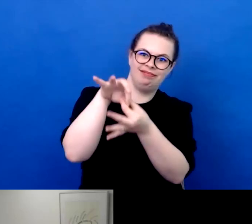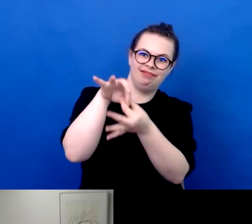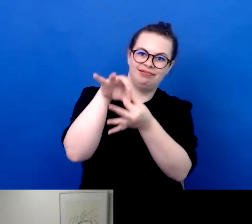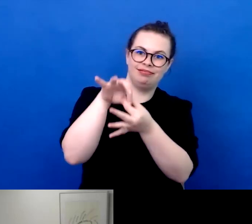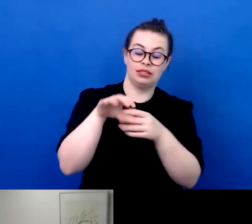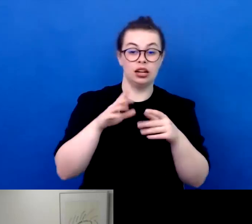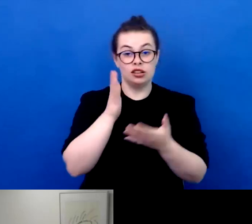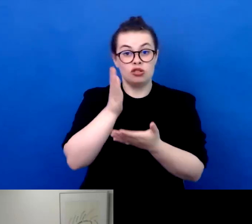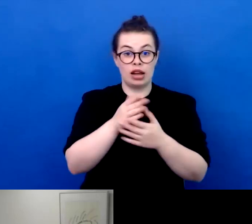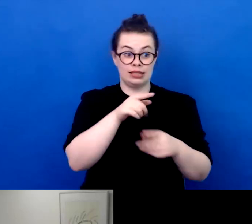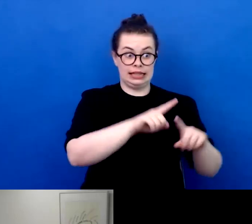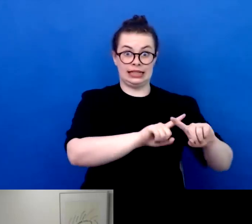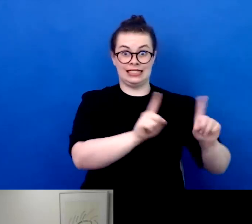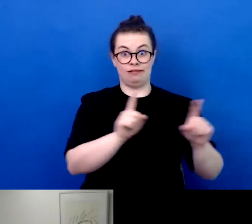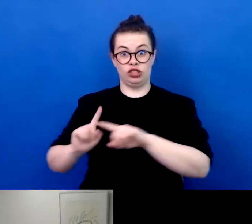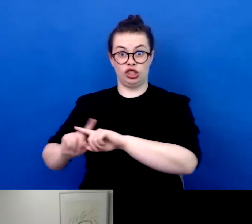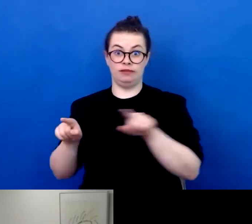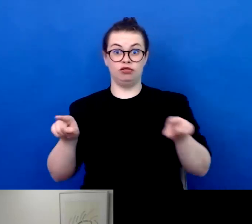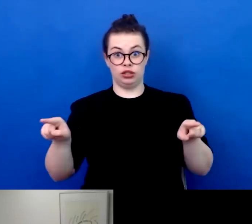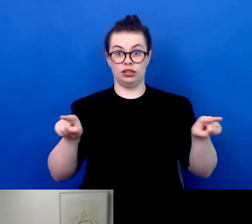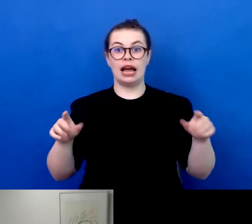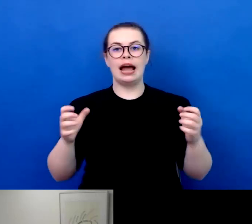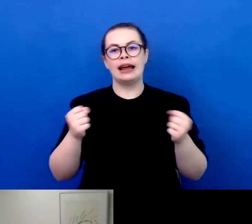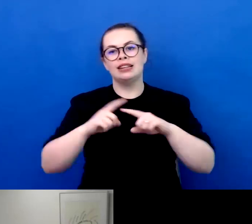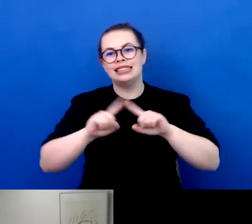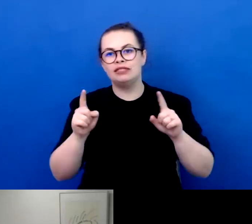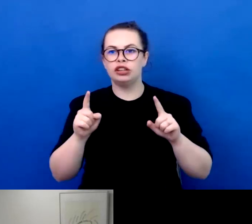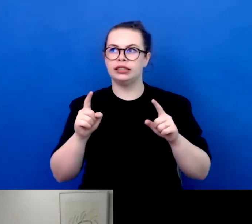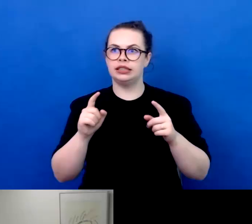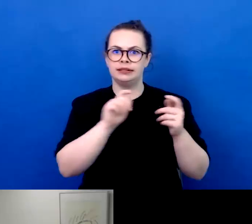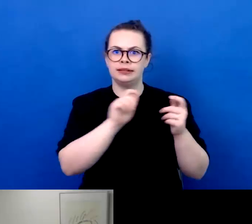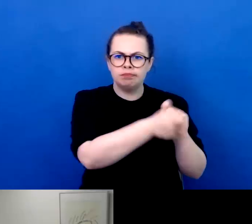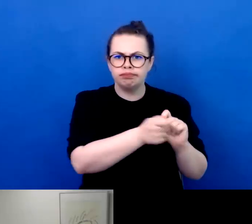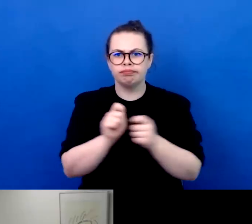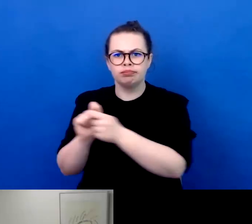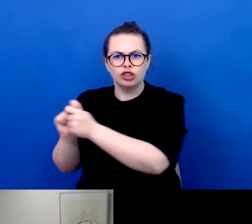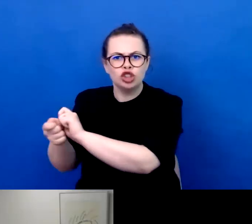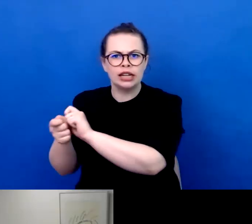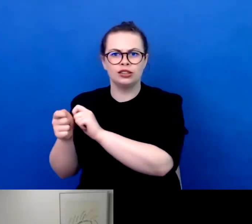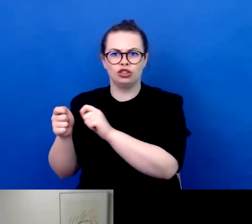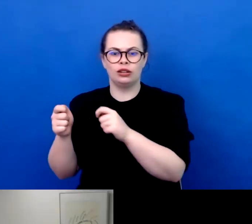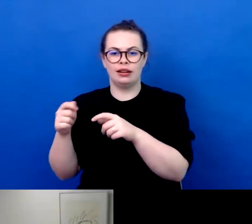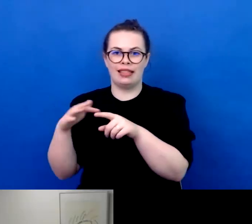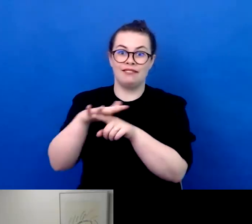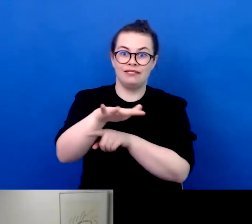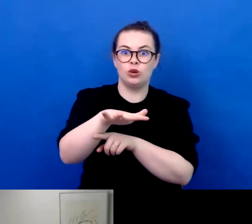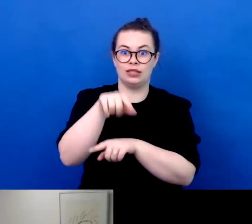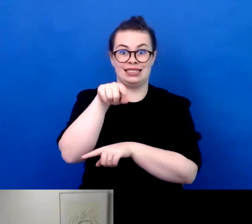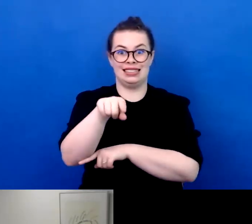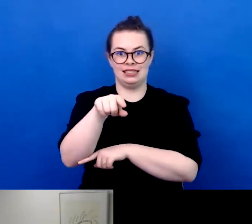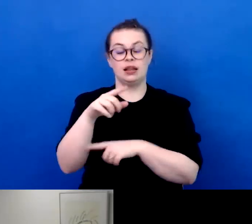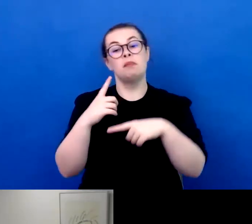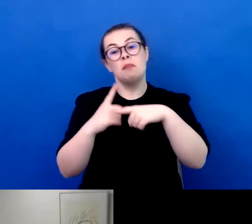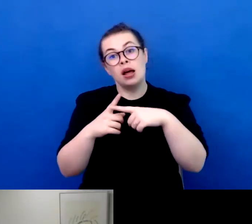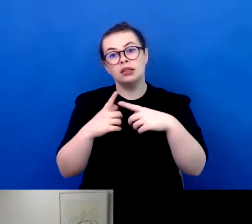are different components that are modulated, but also the direction of the effect is different. So when you